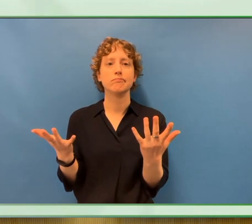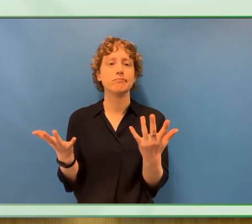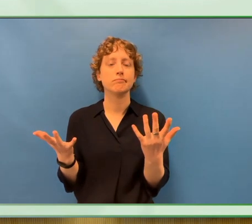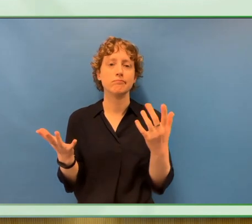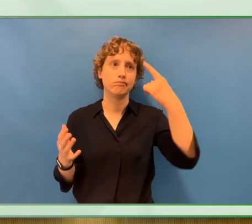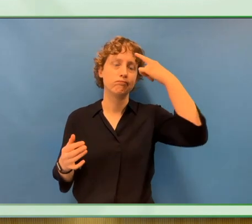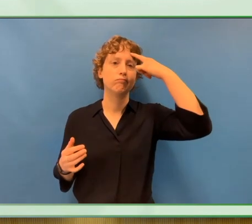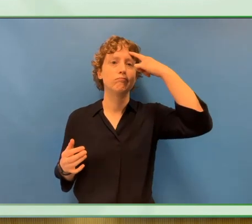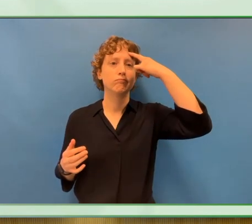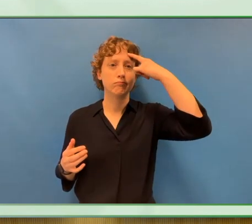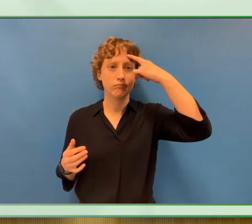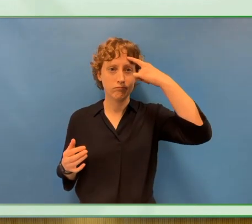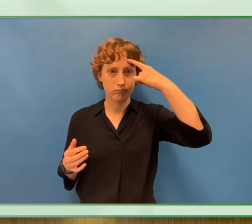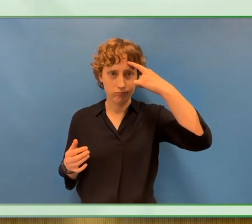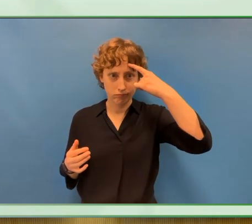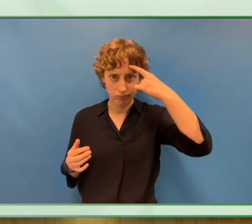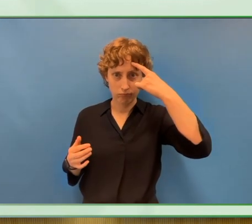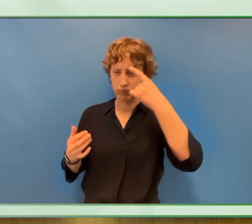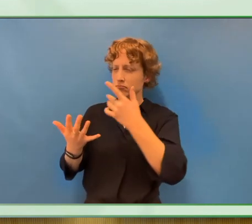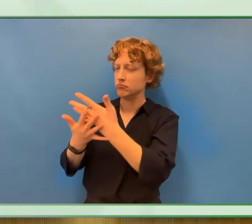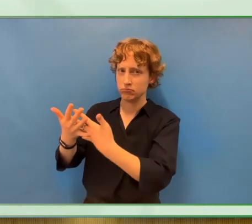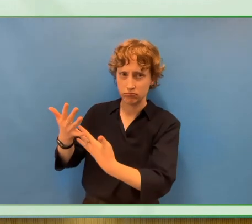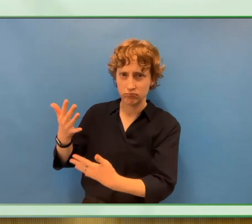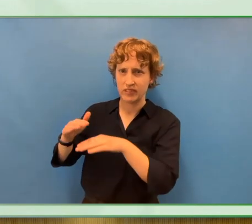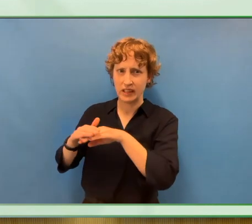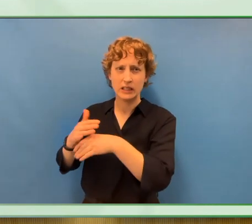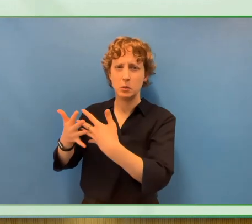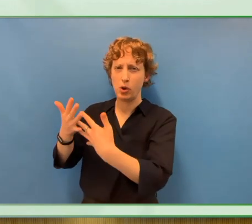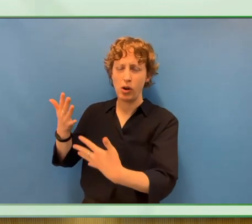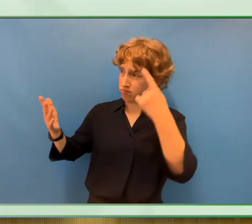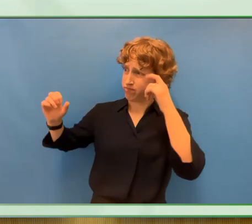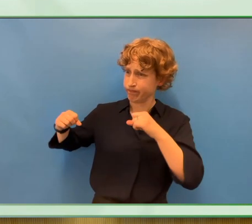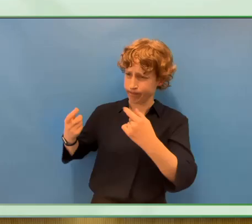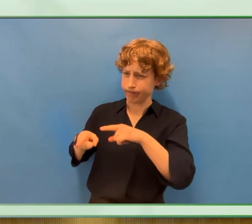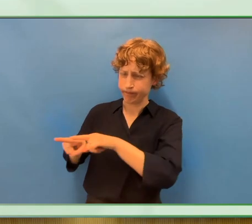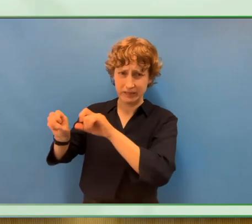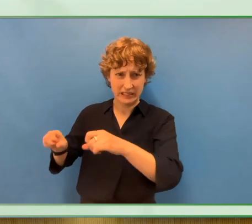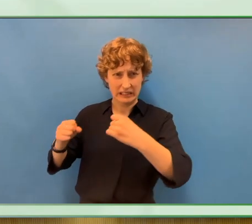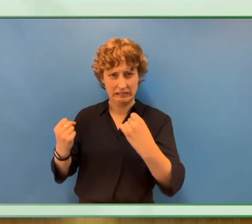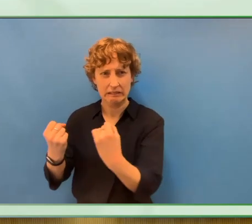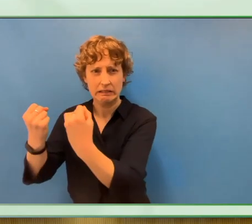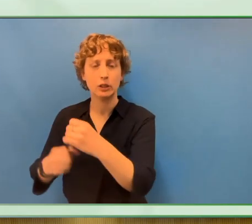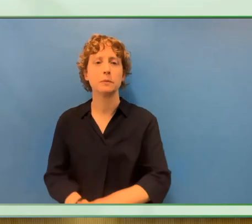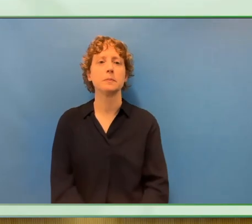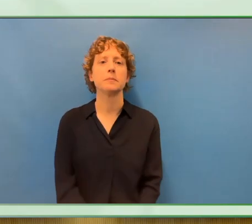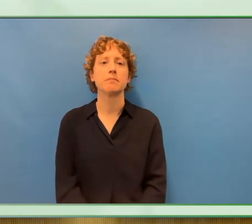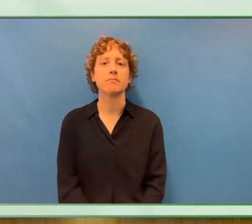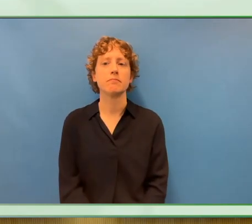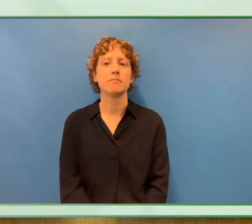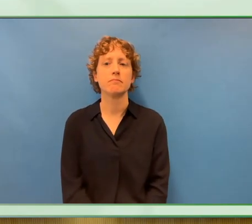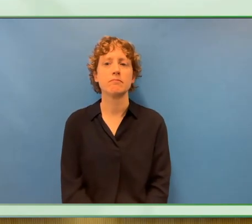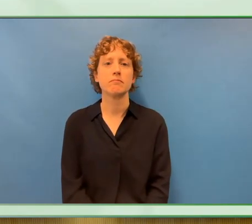reasonable and et cetera, we continued doing that. It was more a tactical decision, as you